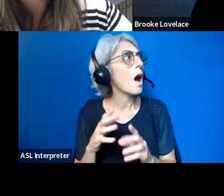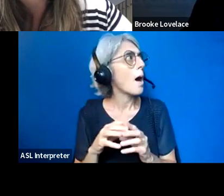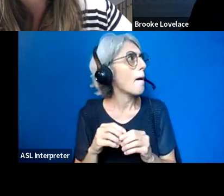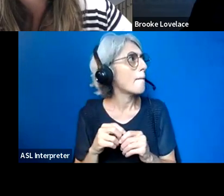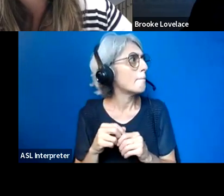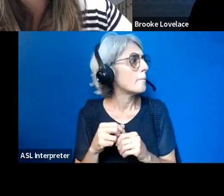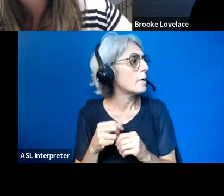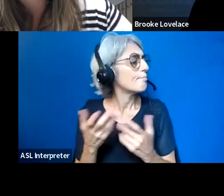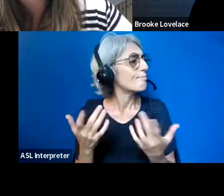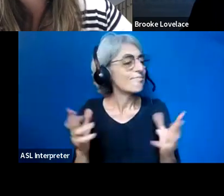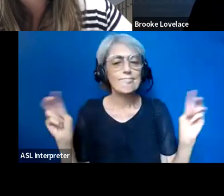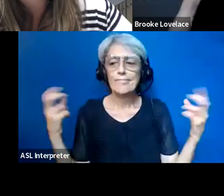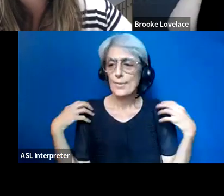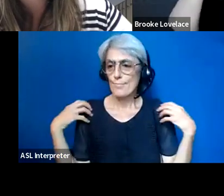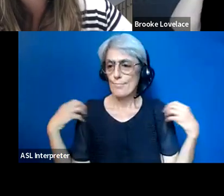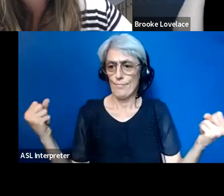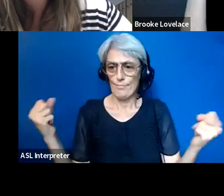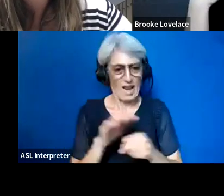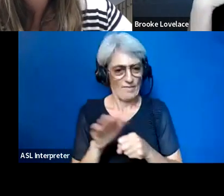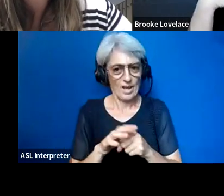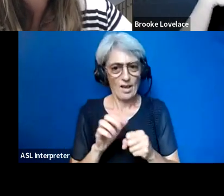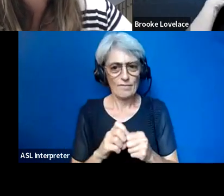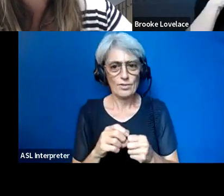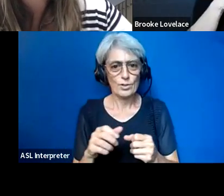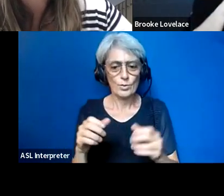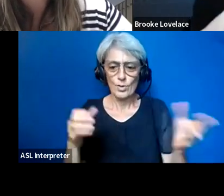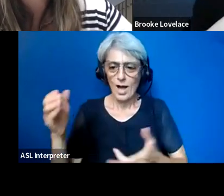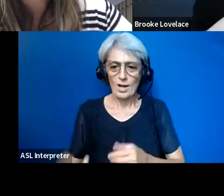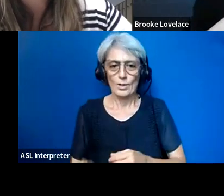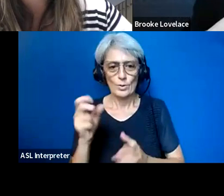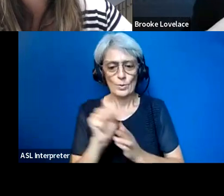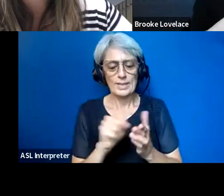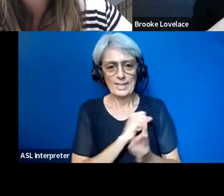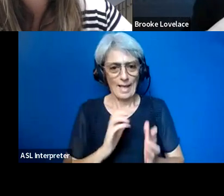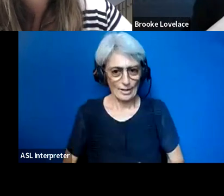brave enough to take on two state senators and be their staffers at the same time.